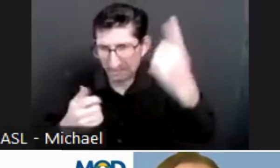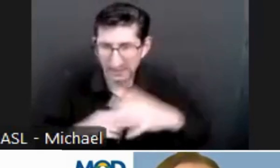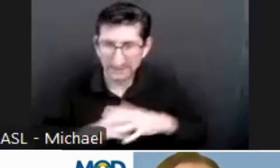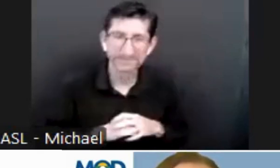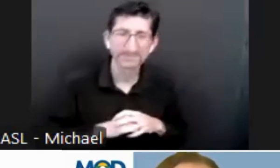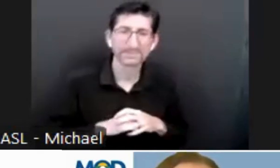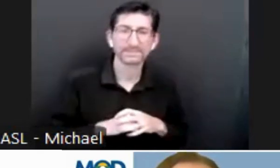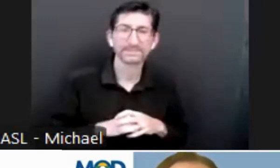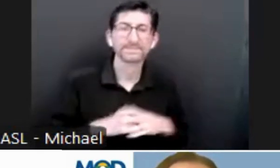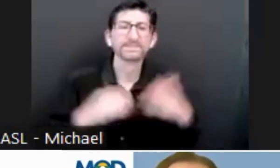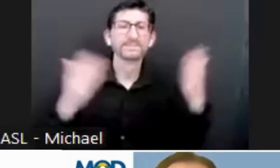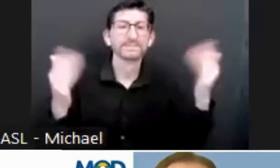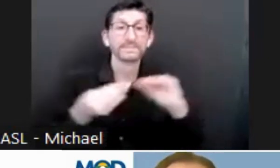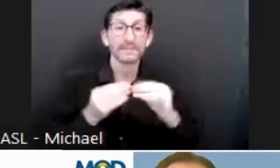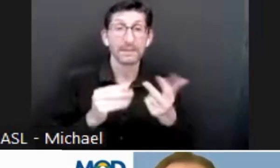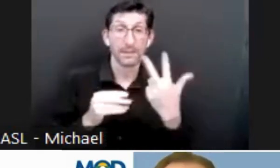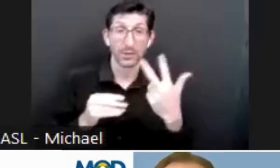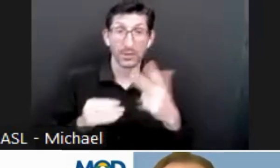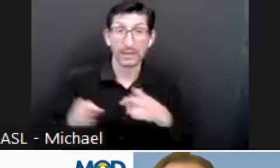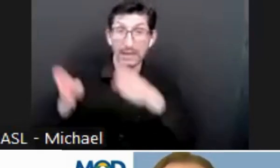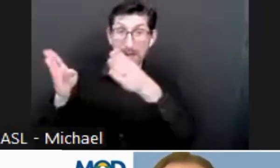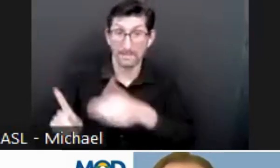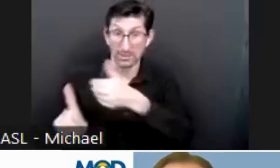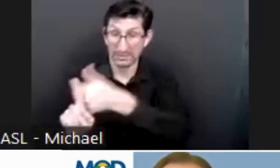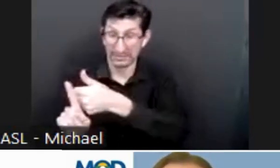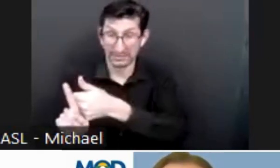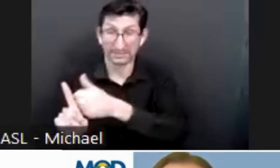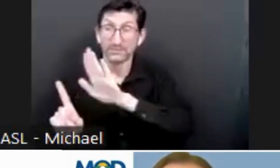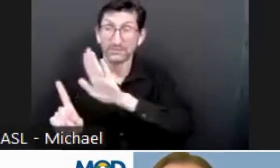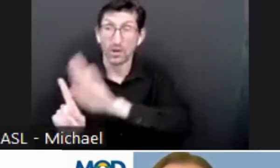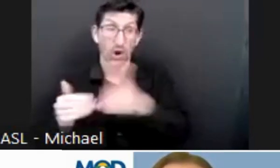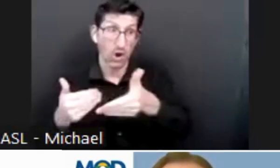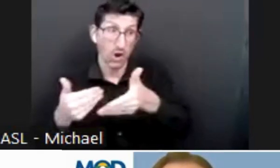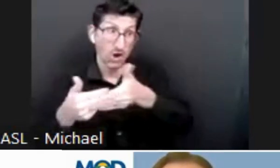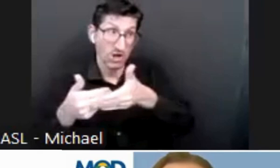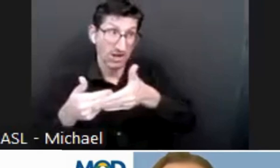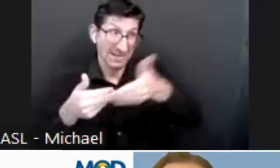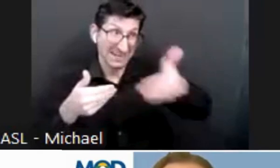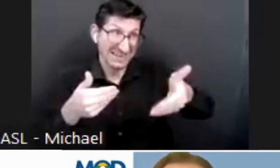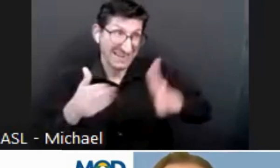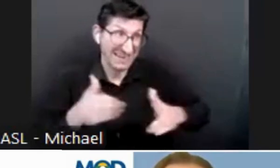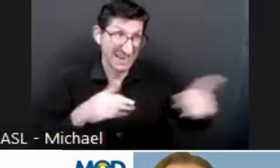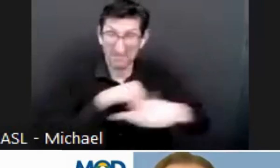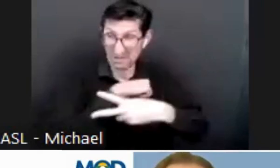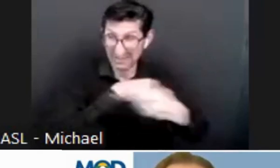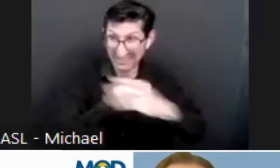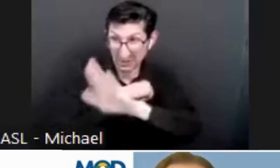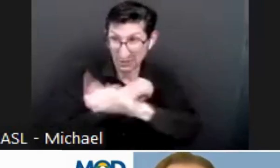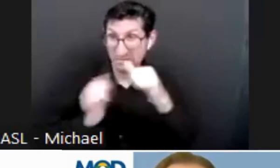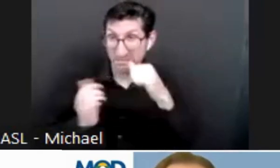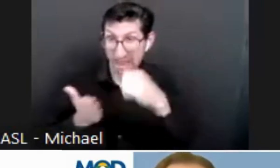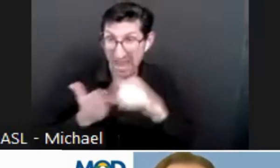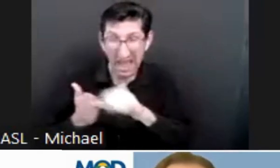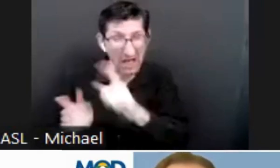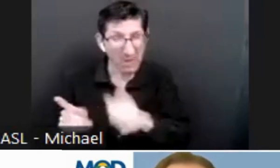Number 3, Maya's neighbor is stealing her mail and it's impacting her anxiety.